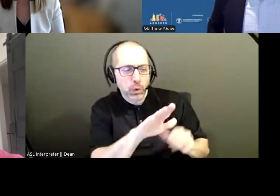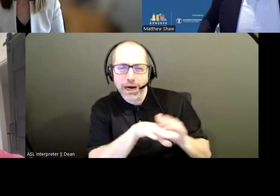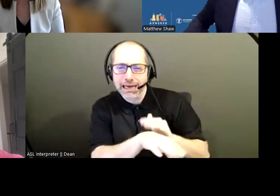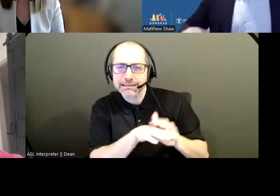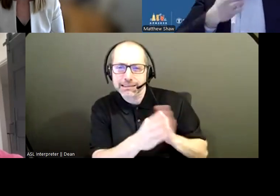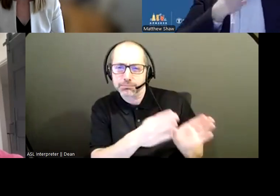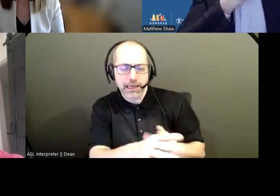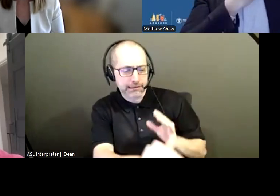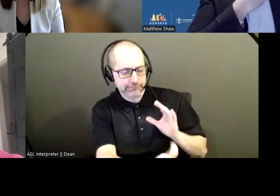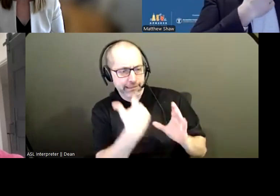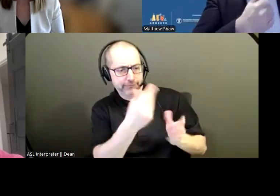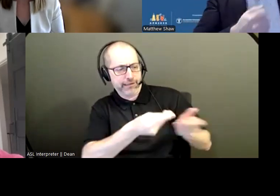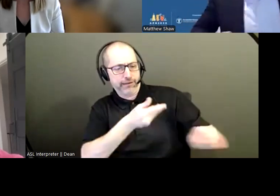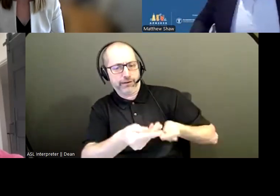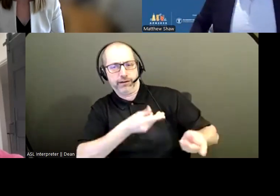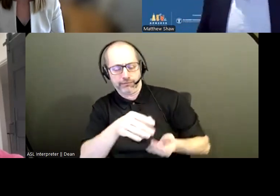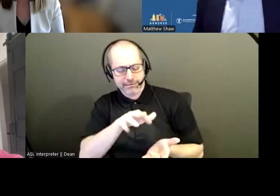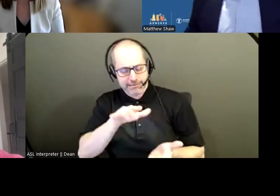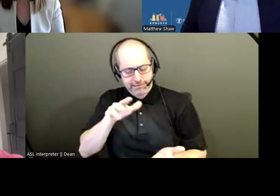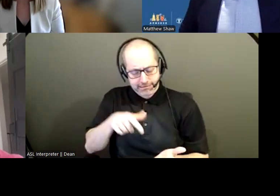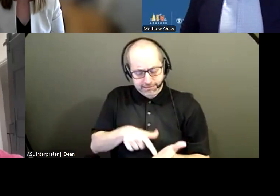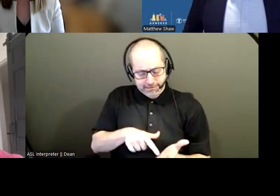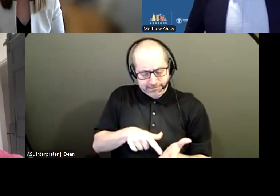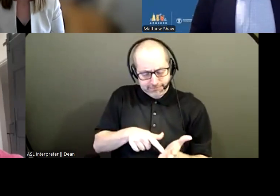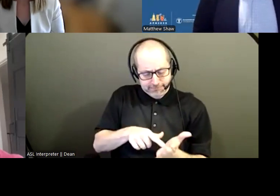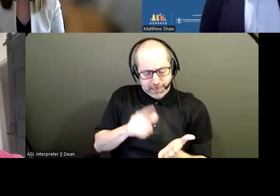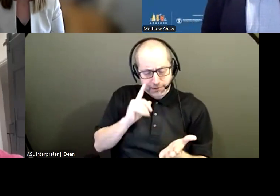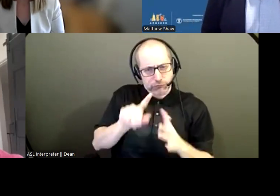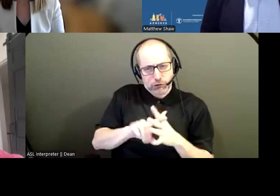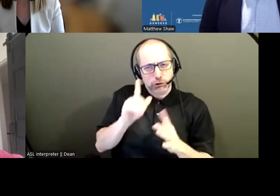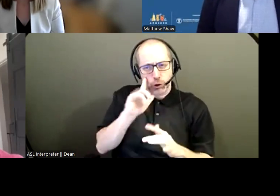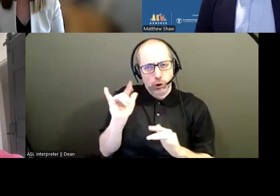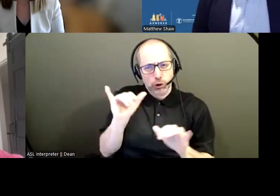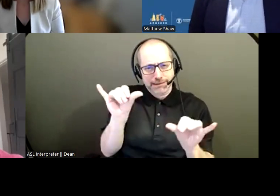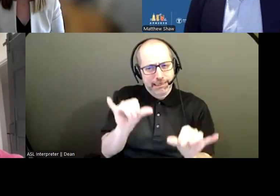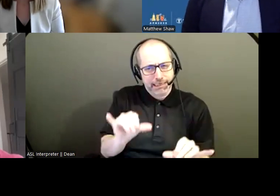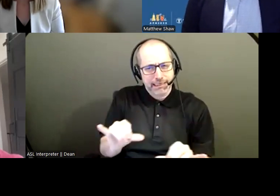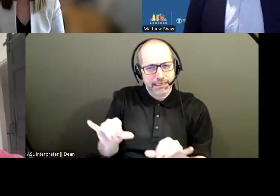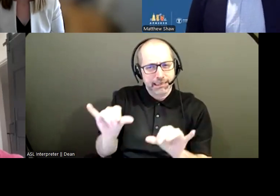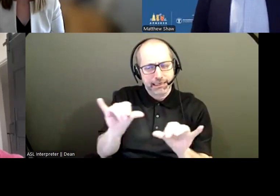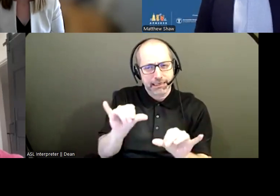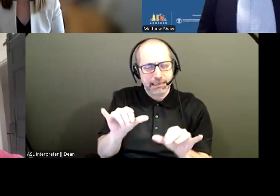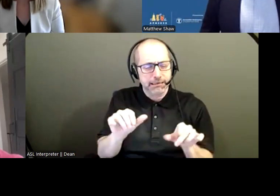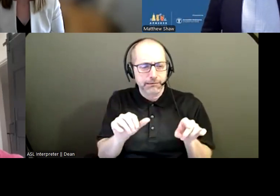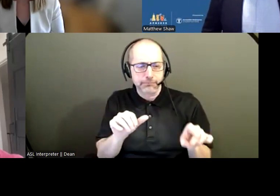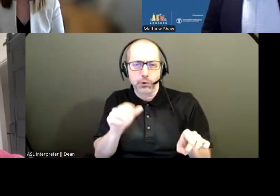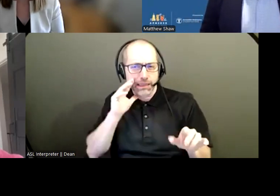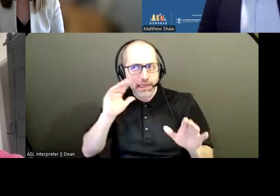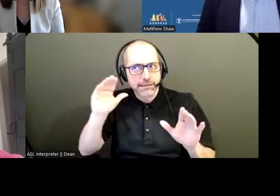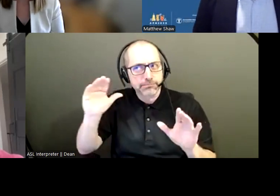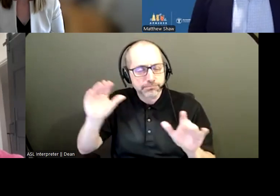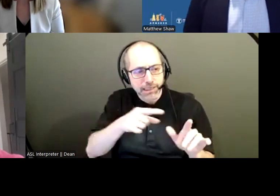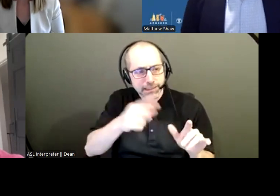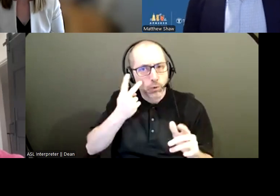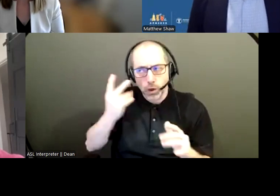expected or to want to show that the work is being done. But they're still early in their understanding of how this actually